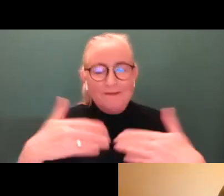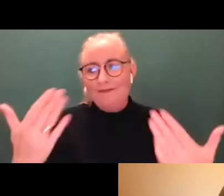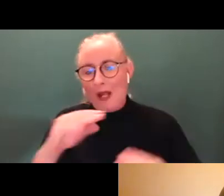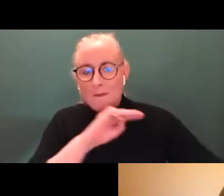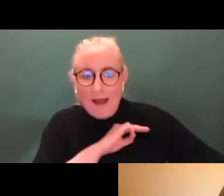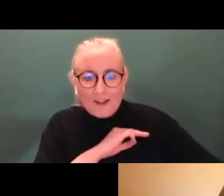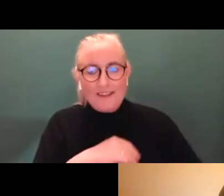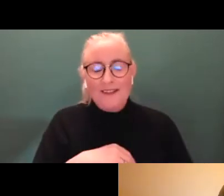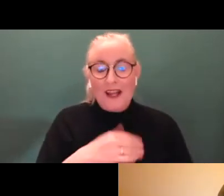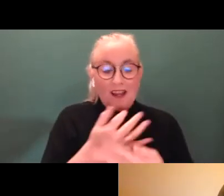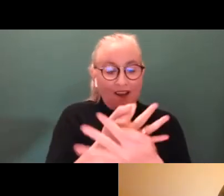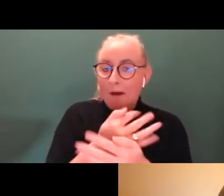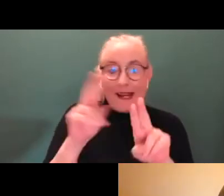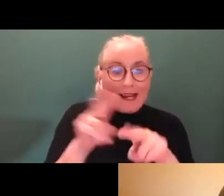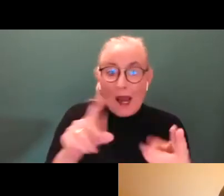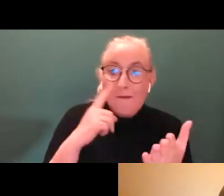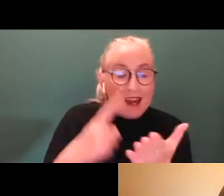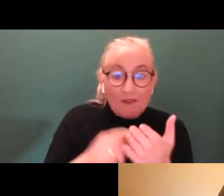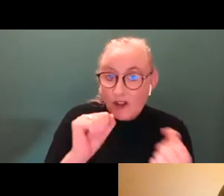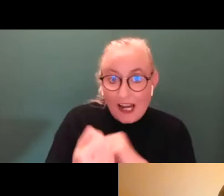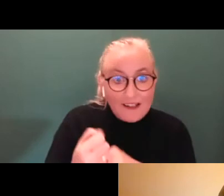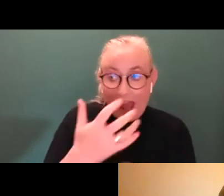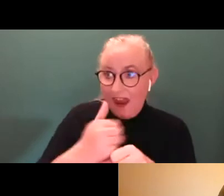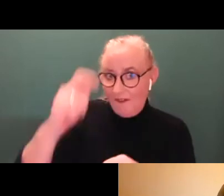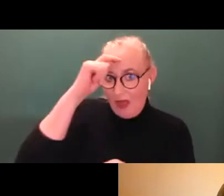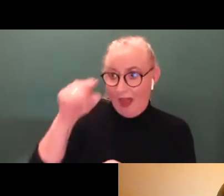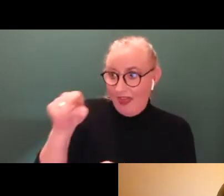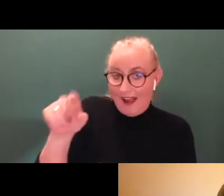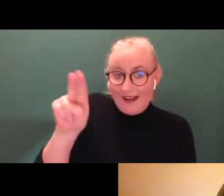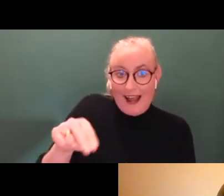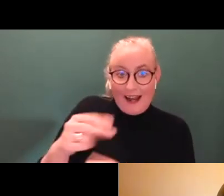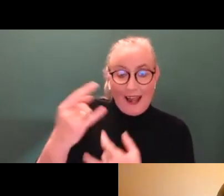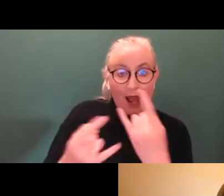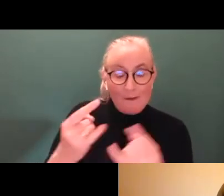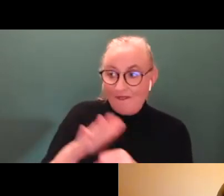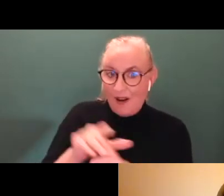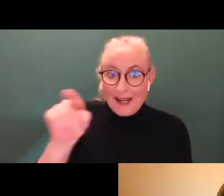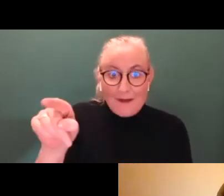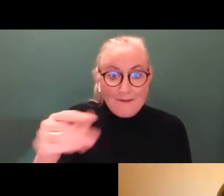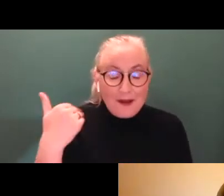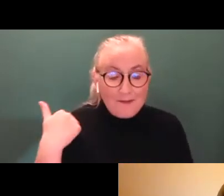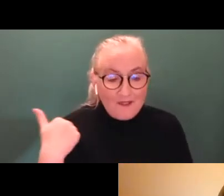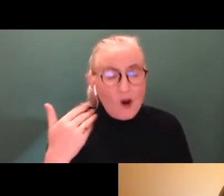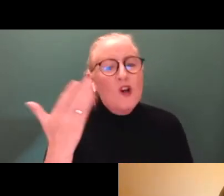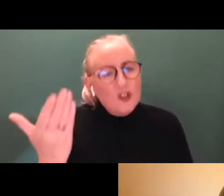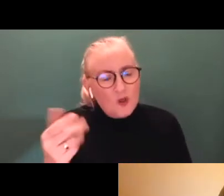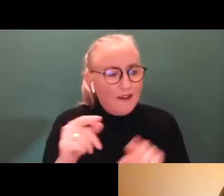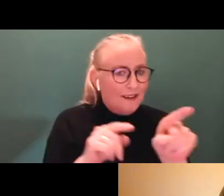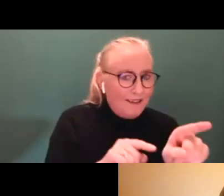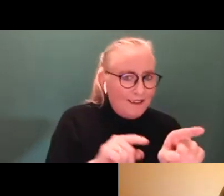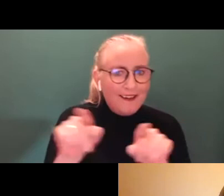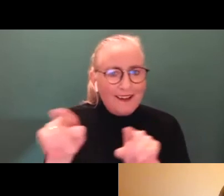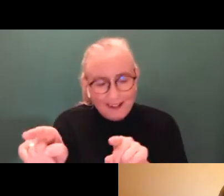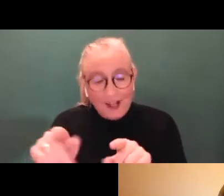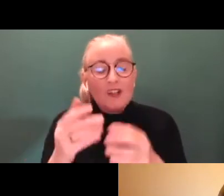family can't believe the change in him because they never thought that this was going to be a possibility for him before. So I think that was part of it.